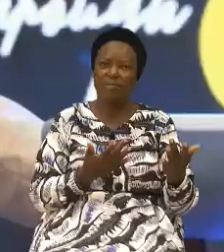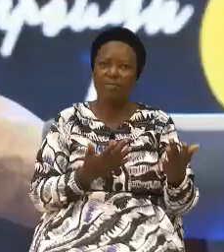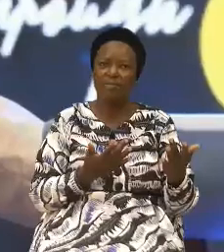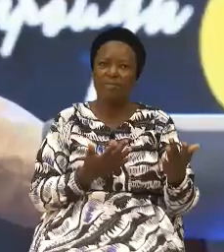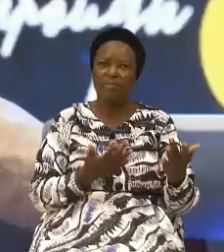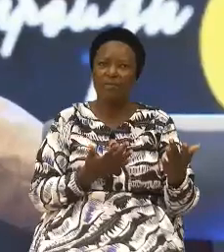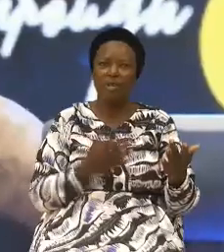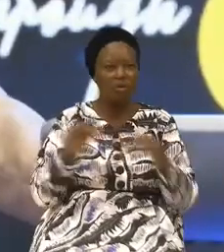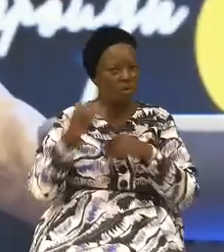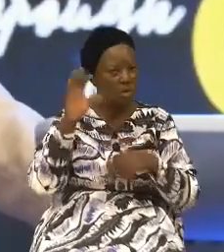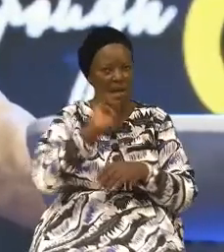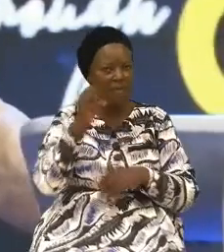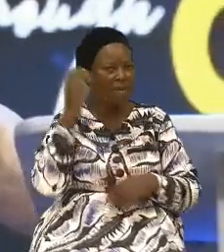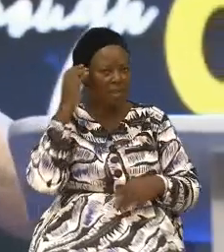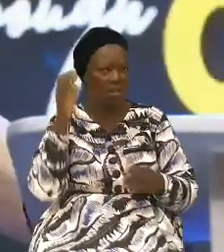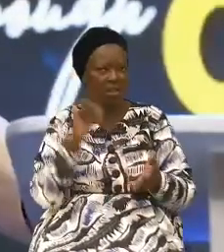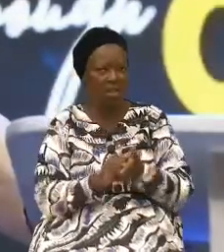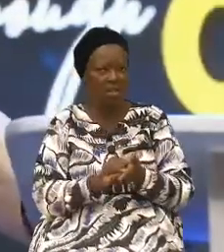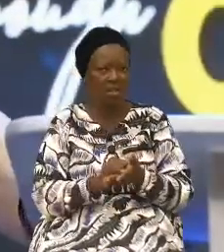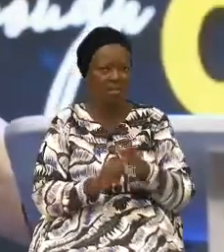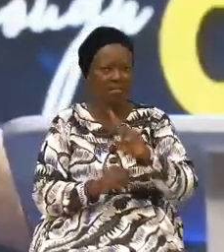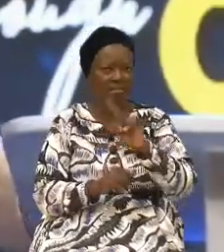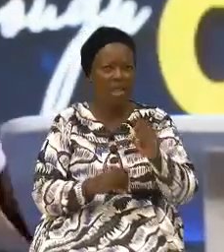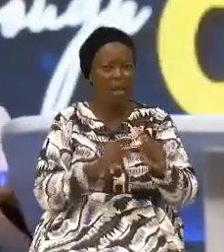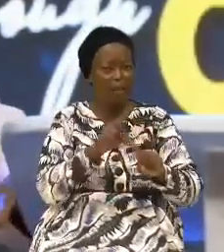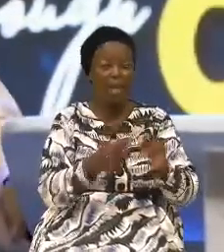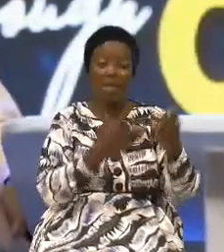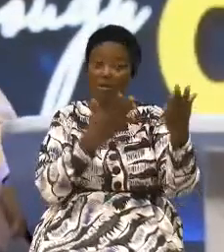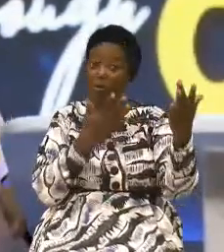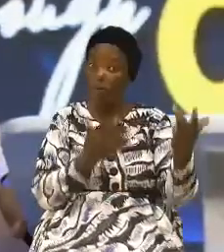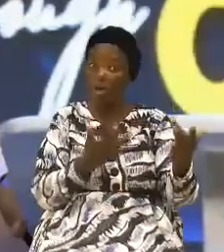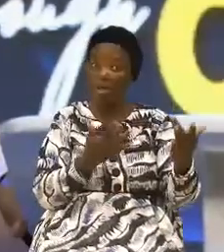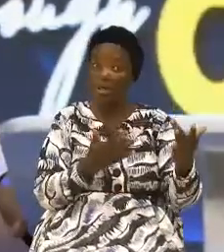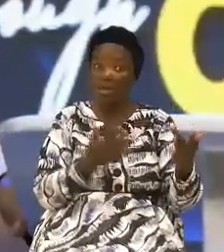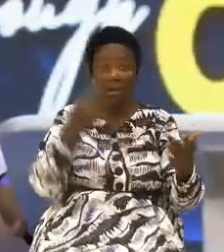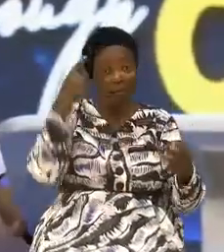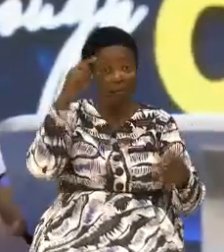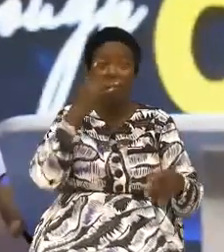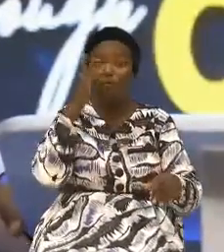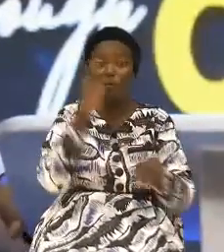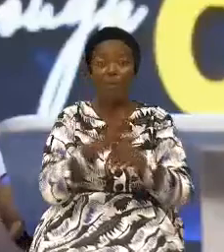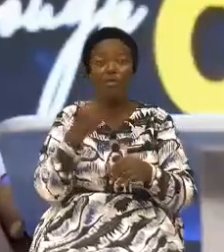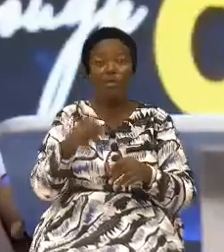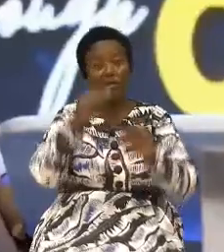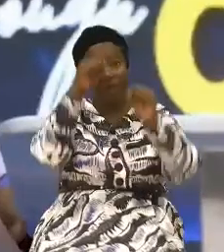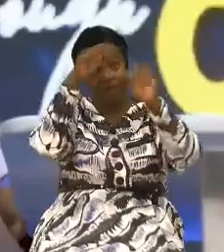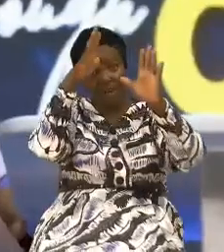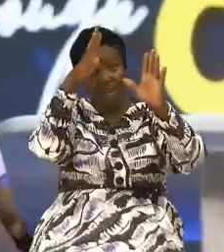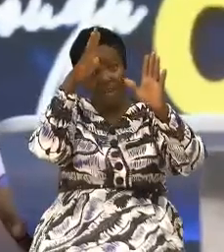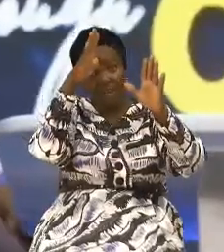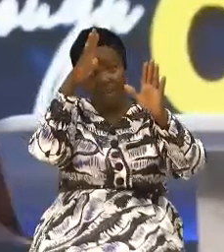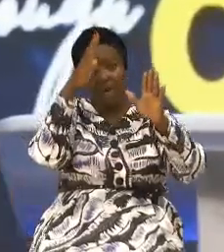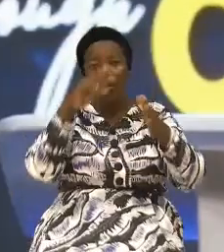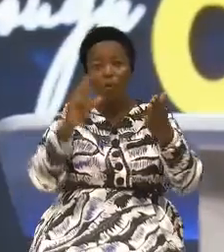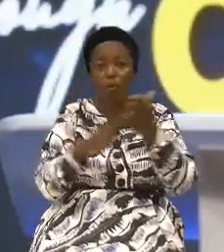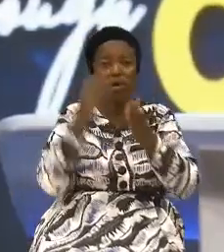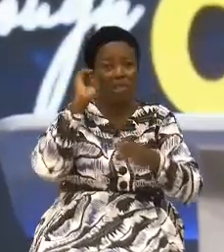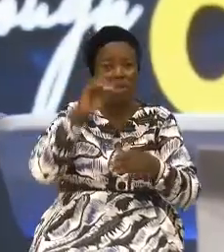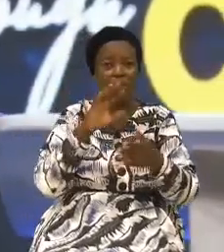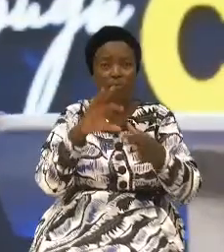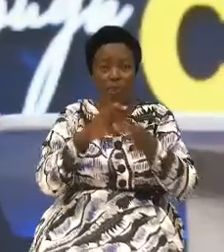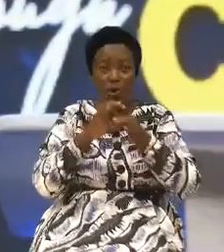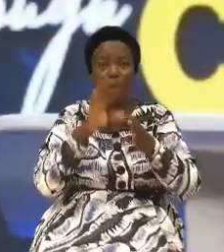ever hear that? But wait for the promise of the Father. Once he becomes your father and